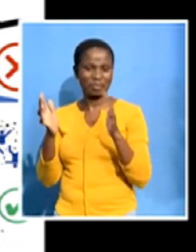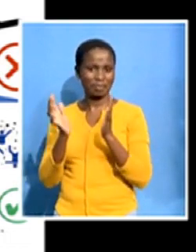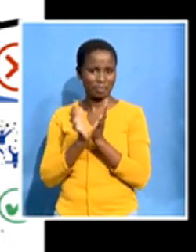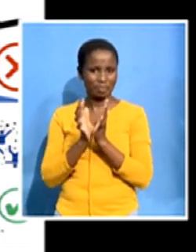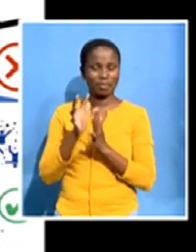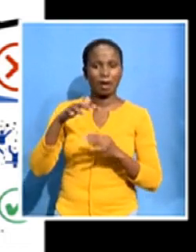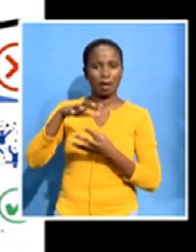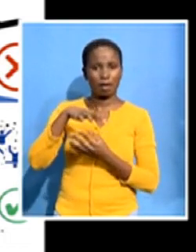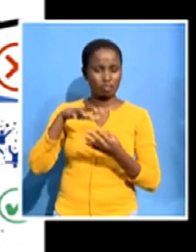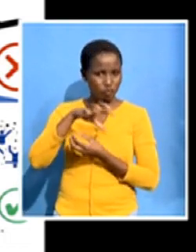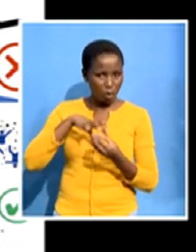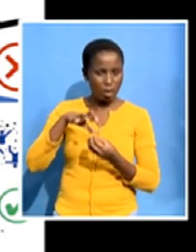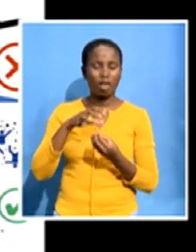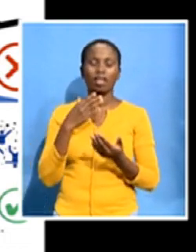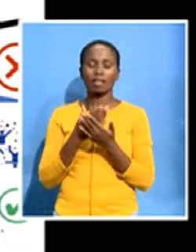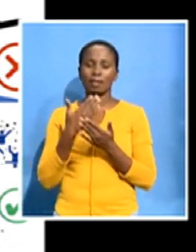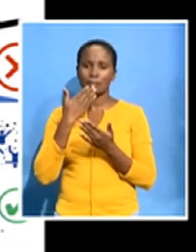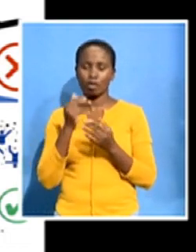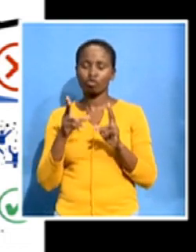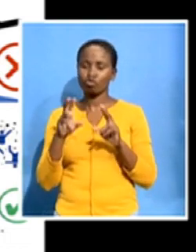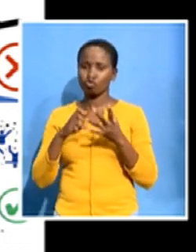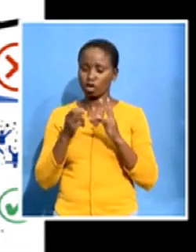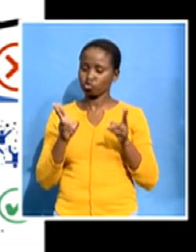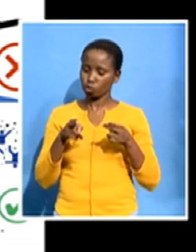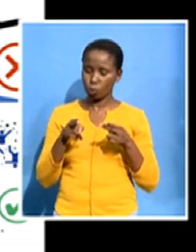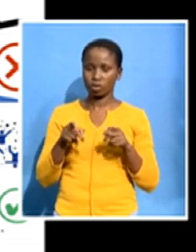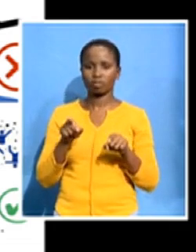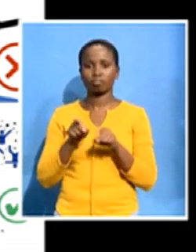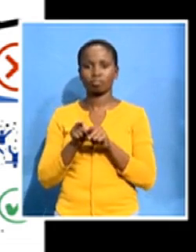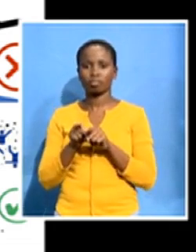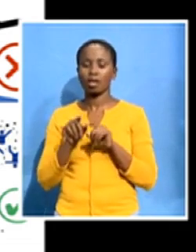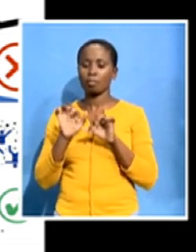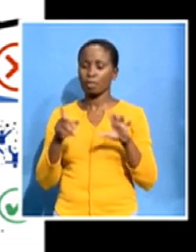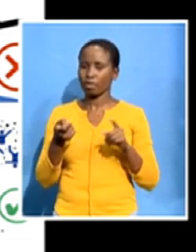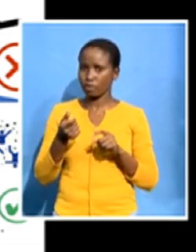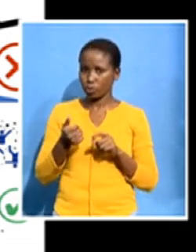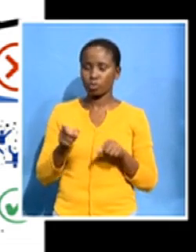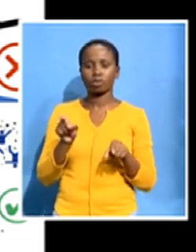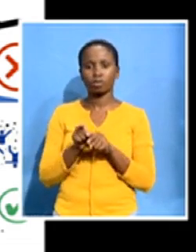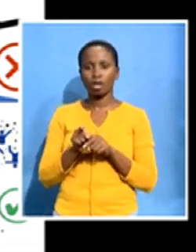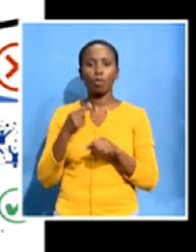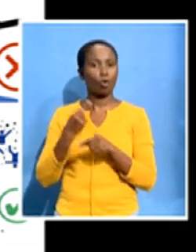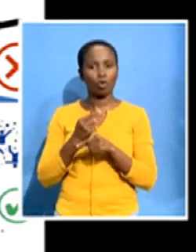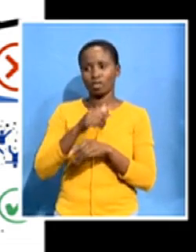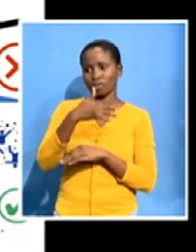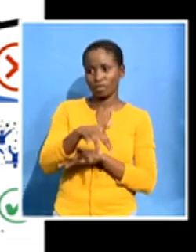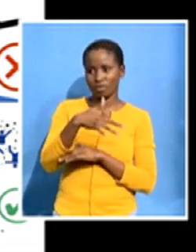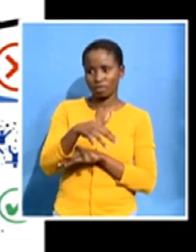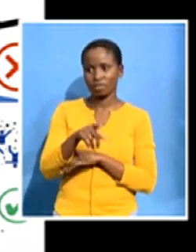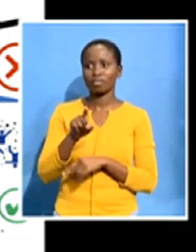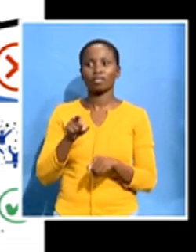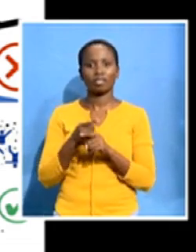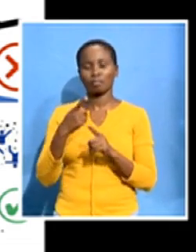keep it outside, and to keep it quiet and not sing. And social distance, ventilate, mask up, and hand hygiene is